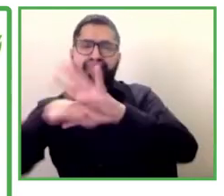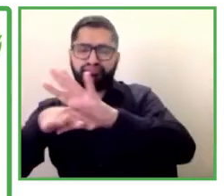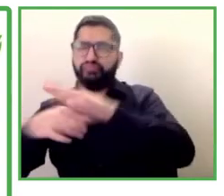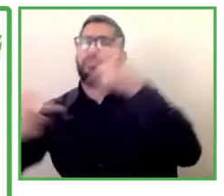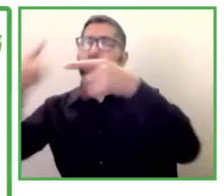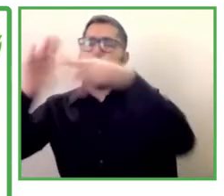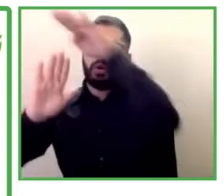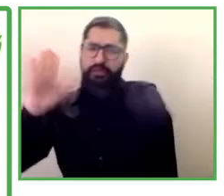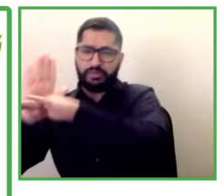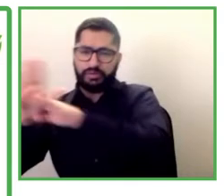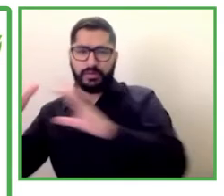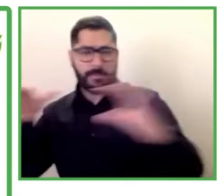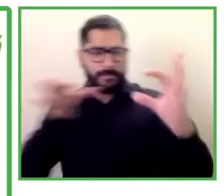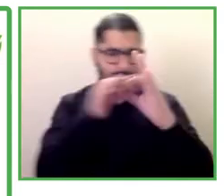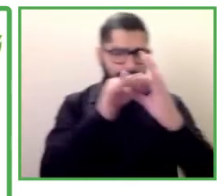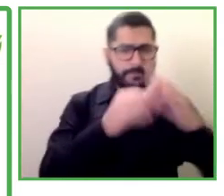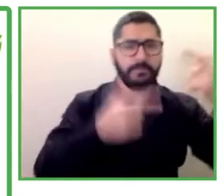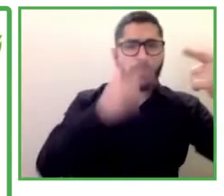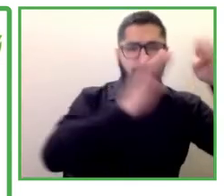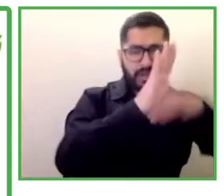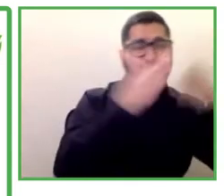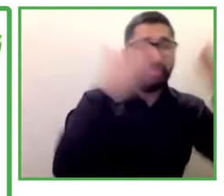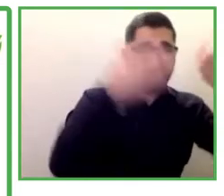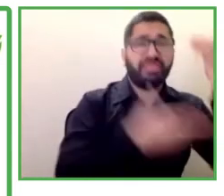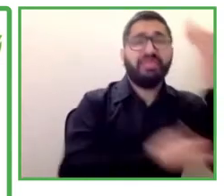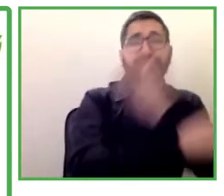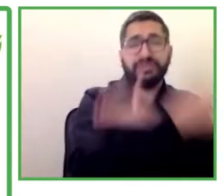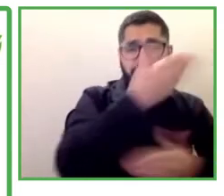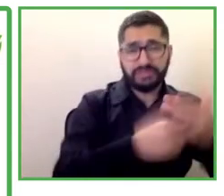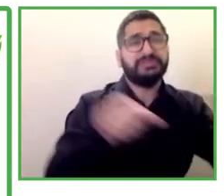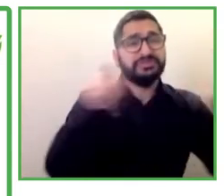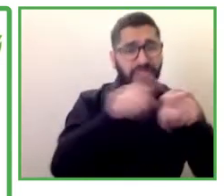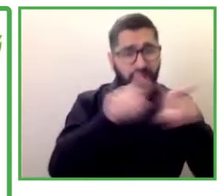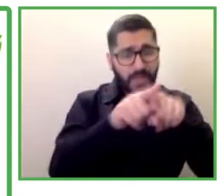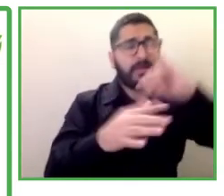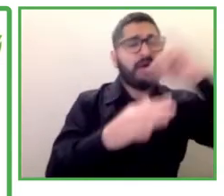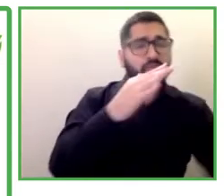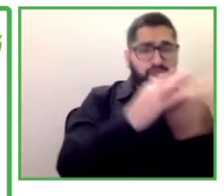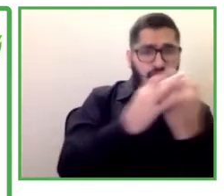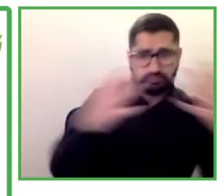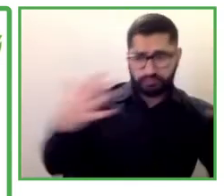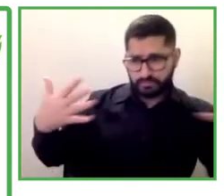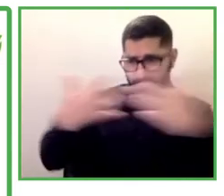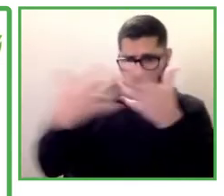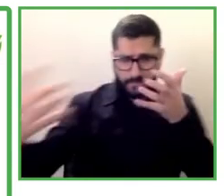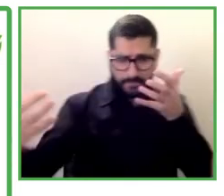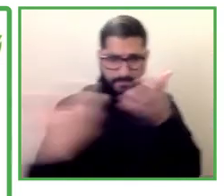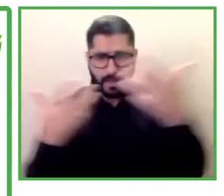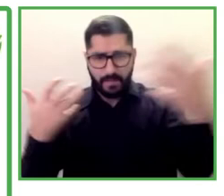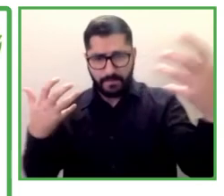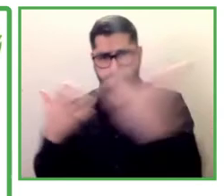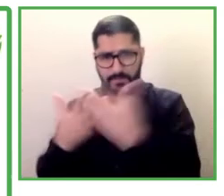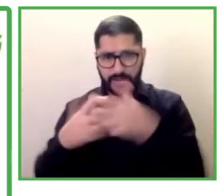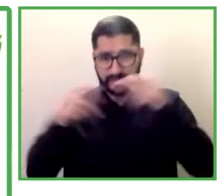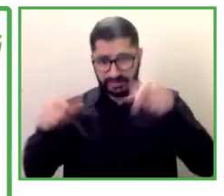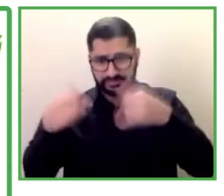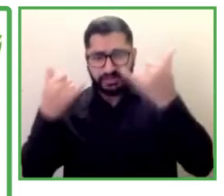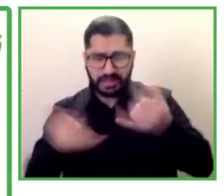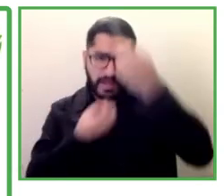was gleaned from the collaborative activities helped to develop a series of new